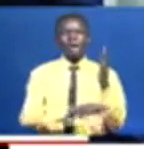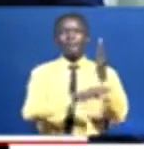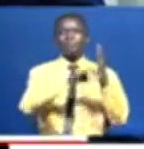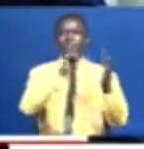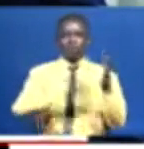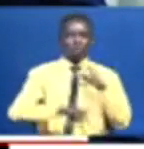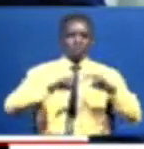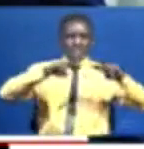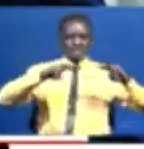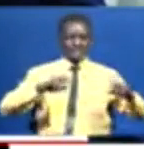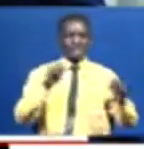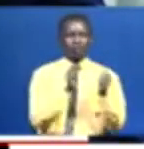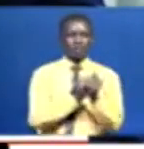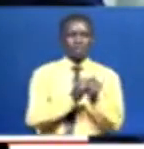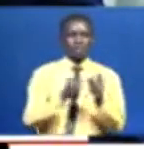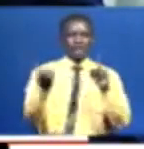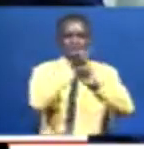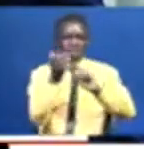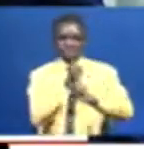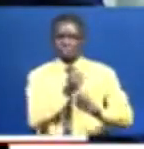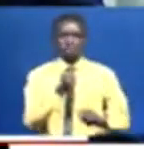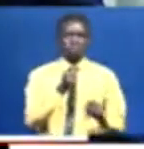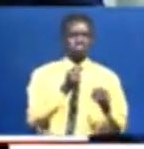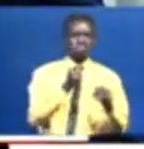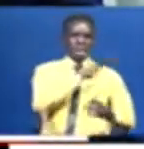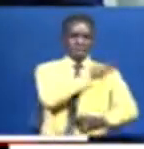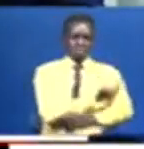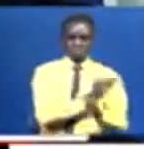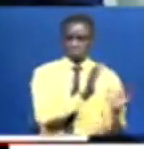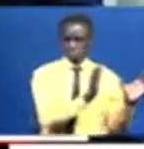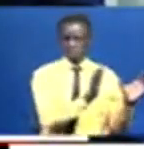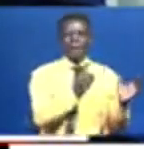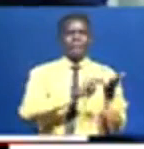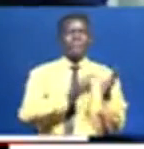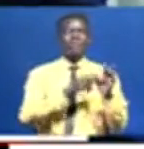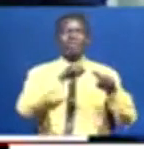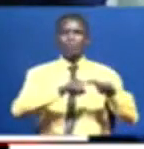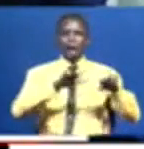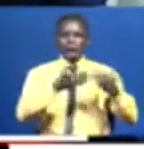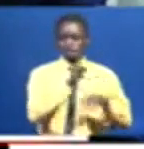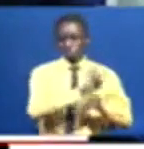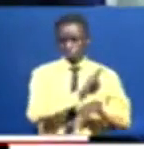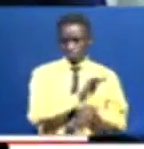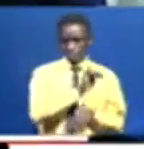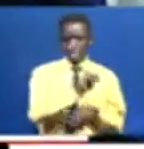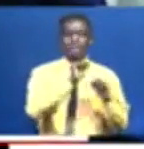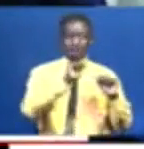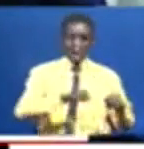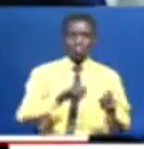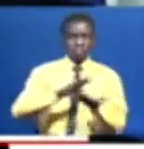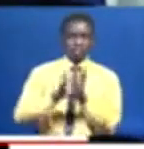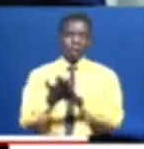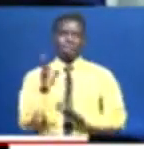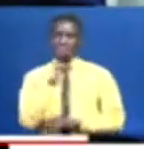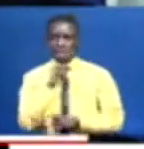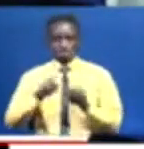capabilities. So I would say, depending on how it's leveraged, it can be a threat to cybersecurity, and it can